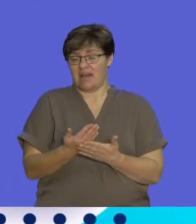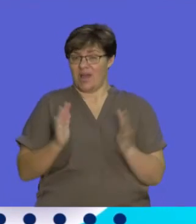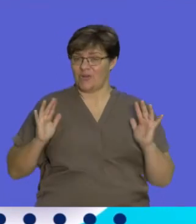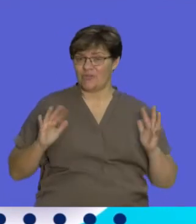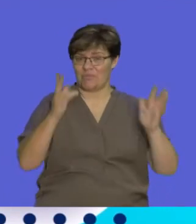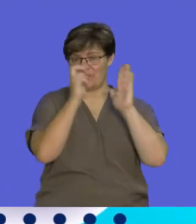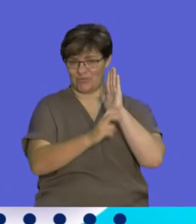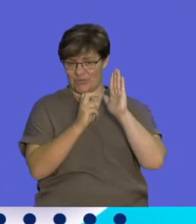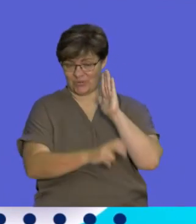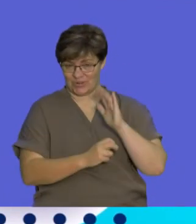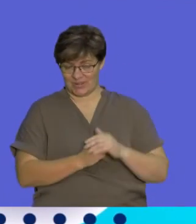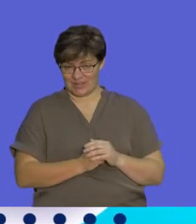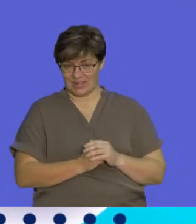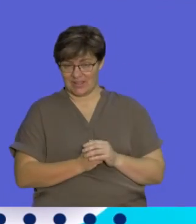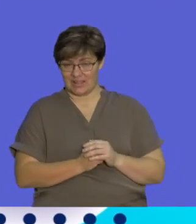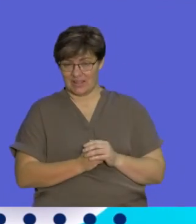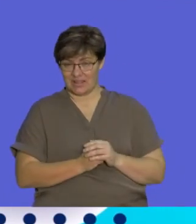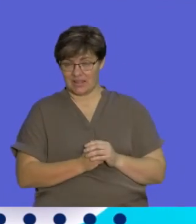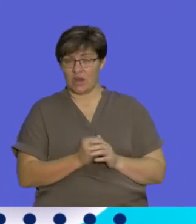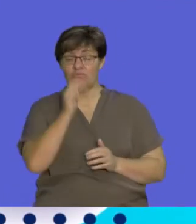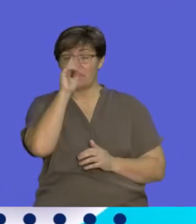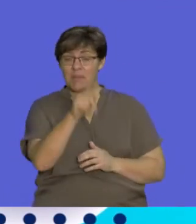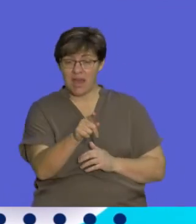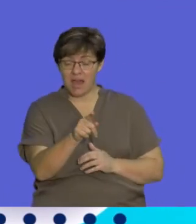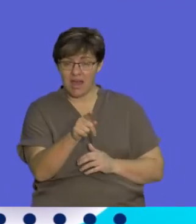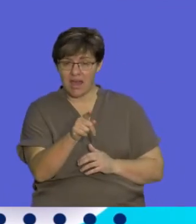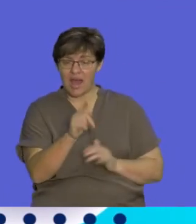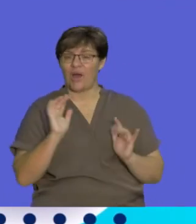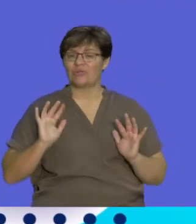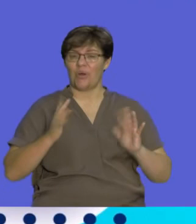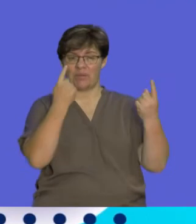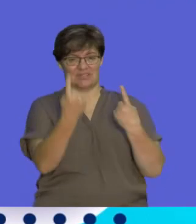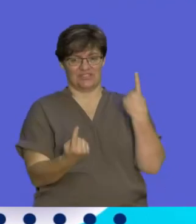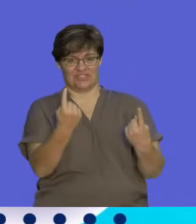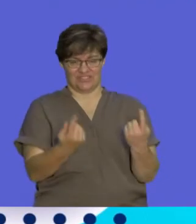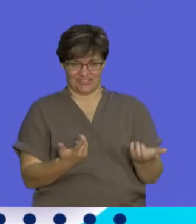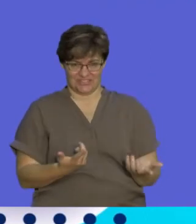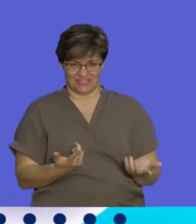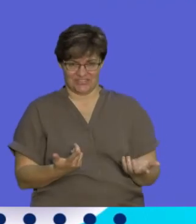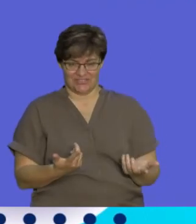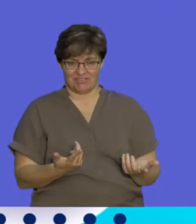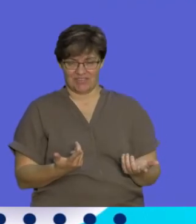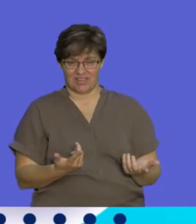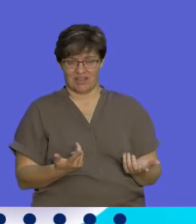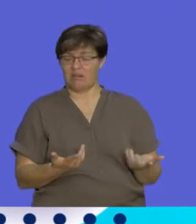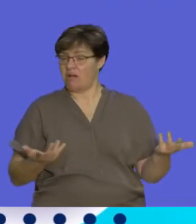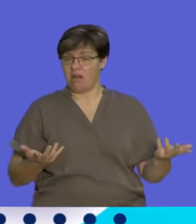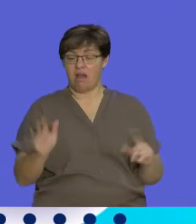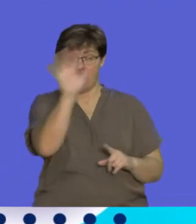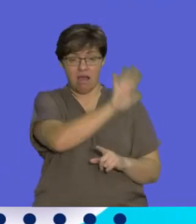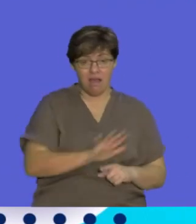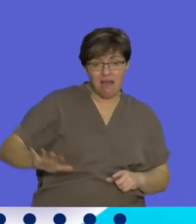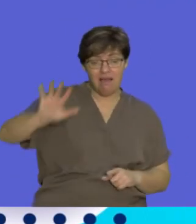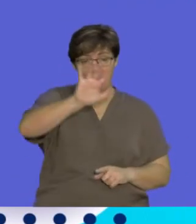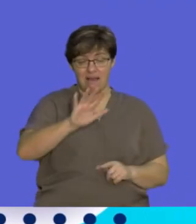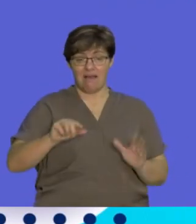rule. Because remember, these are complements of each other. And so we can use all the elements in the sample